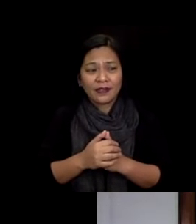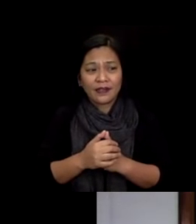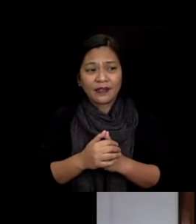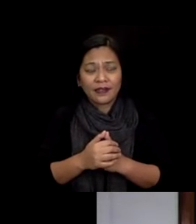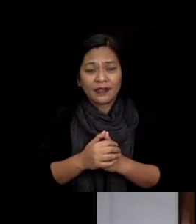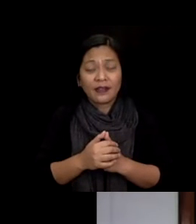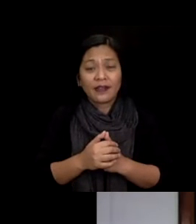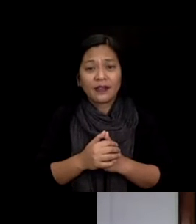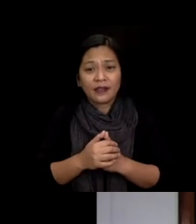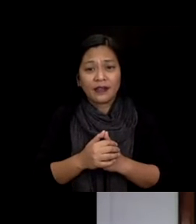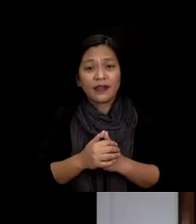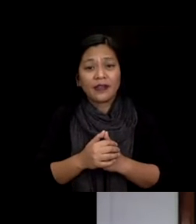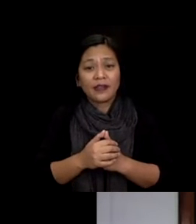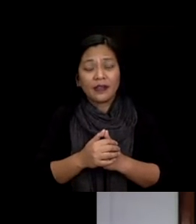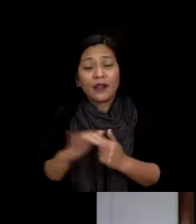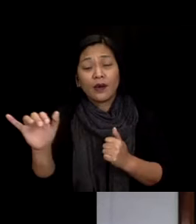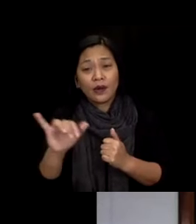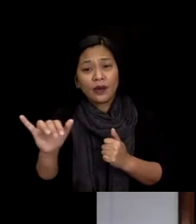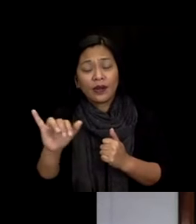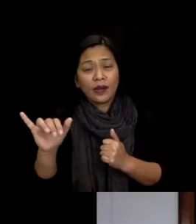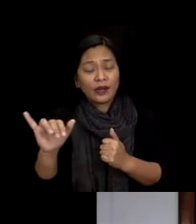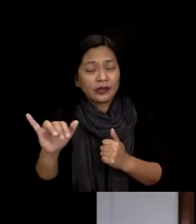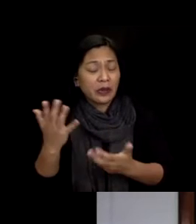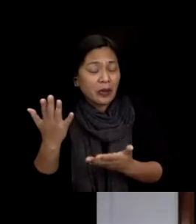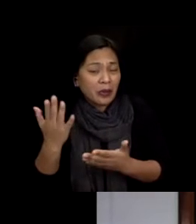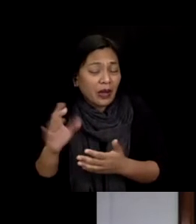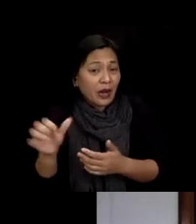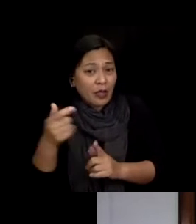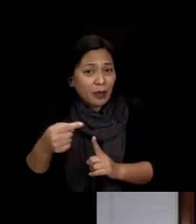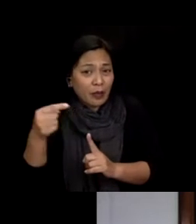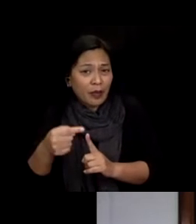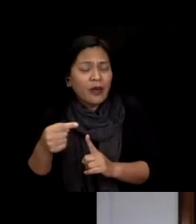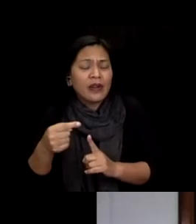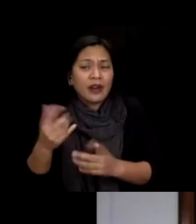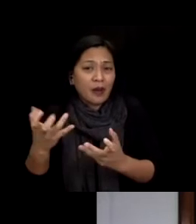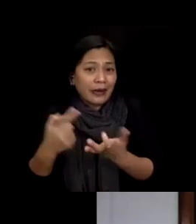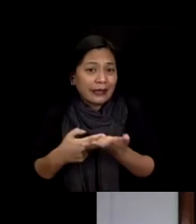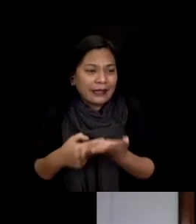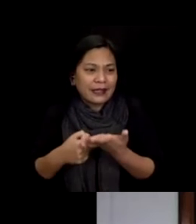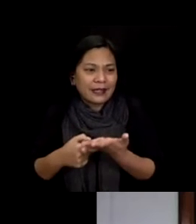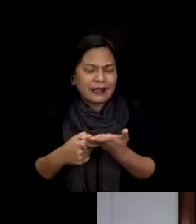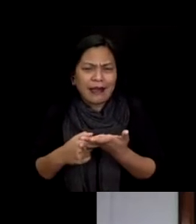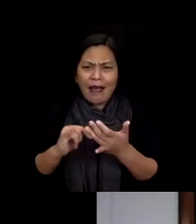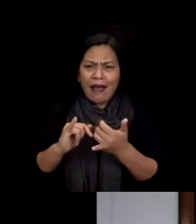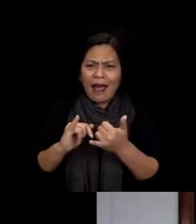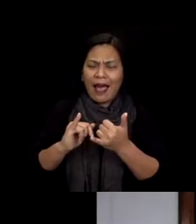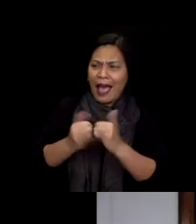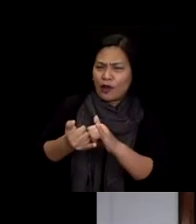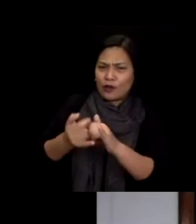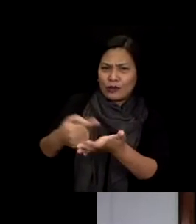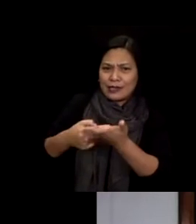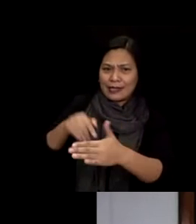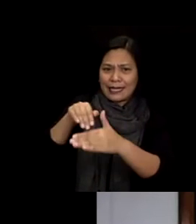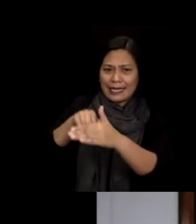something that I hope will come up. I'll try to bring it up. Is just there's lots of ways to talk about accessibilities,